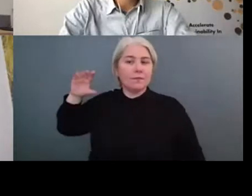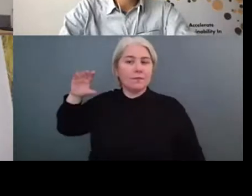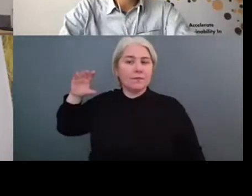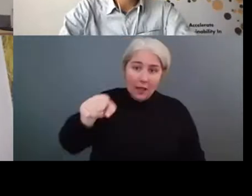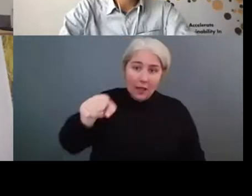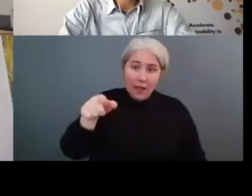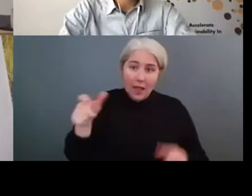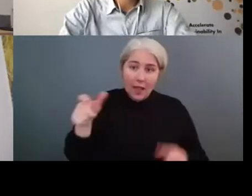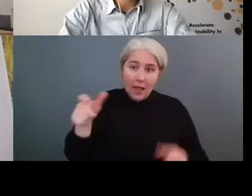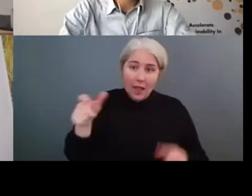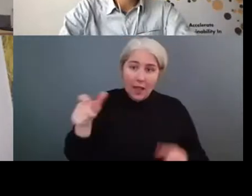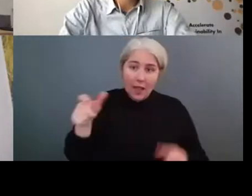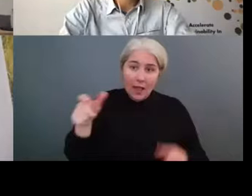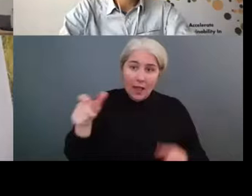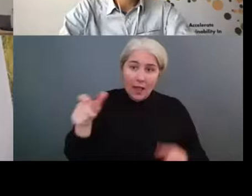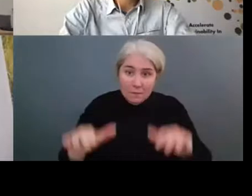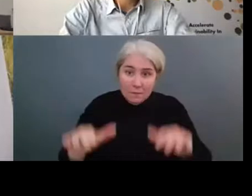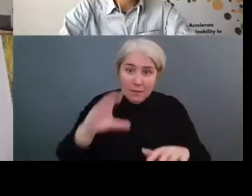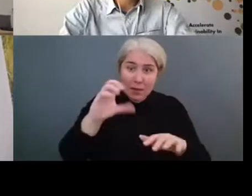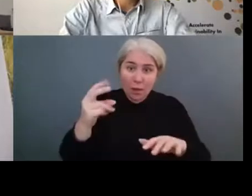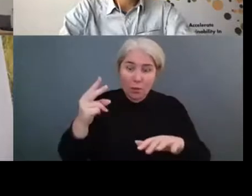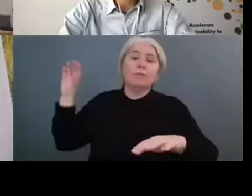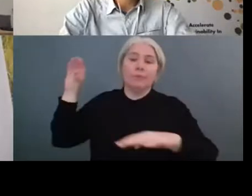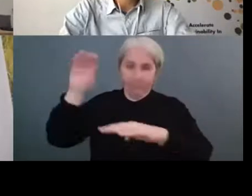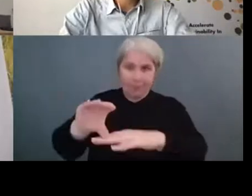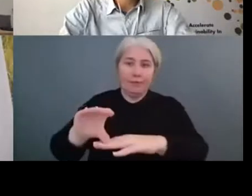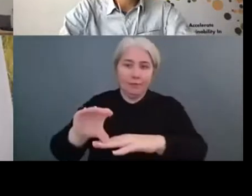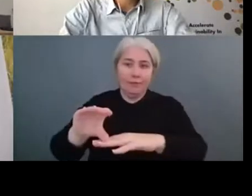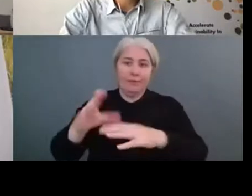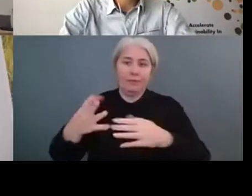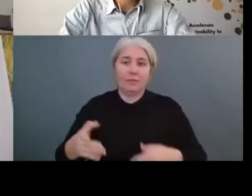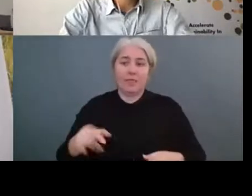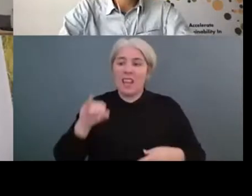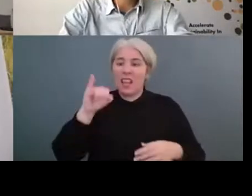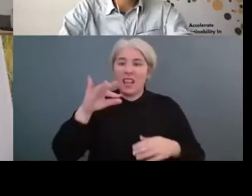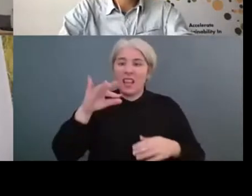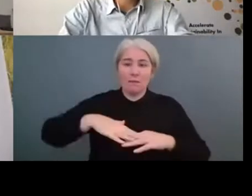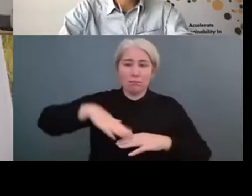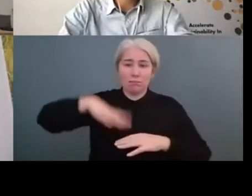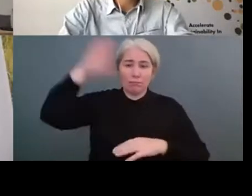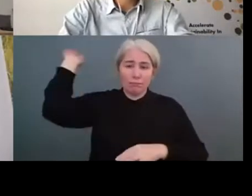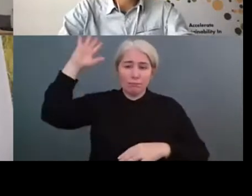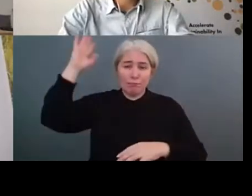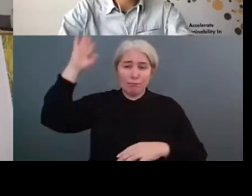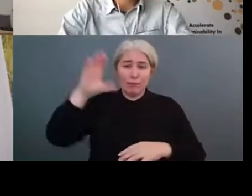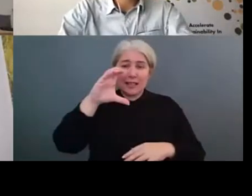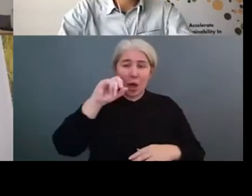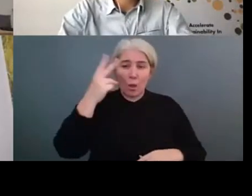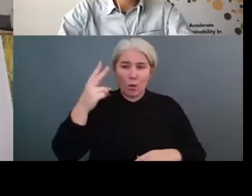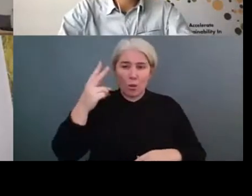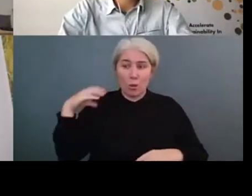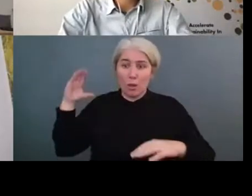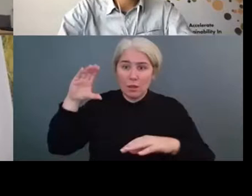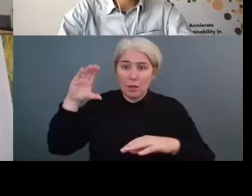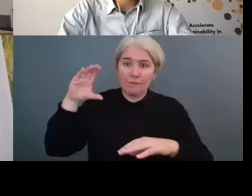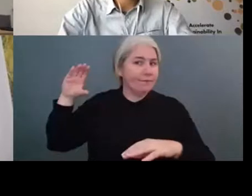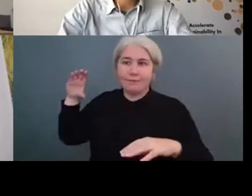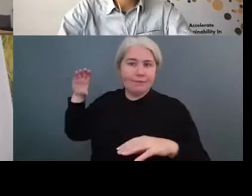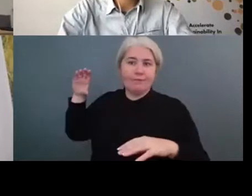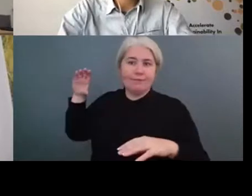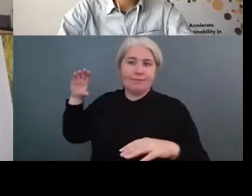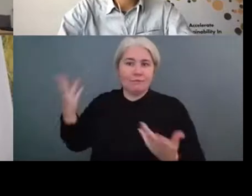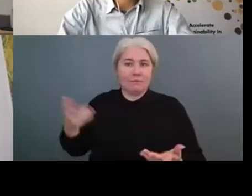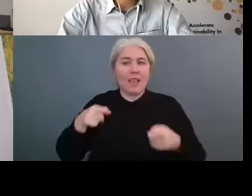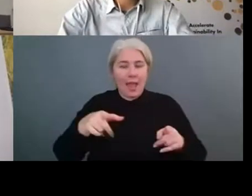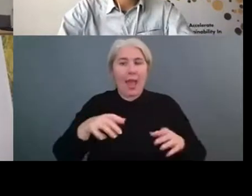items. And when you have as a league a media budget, which you bring to the clubs